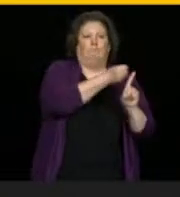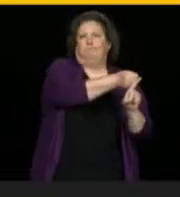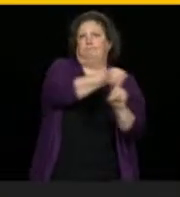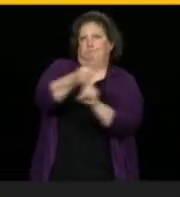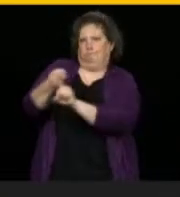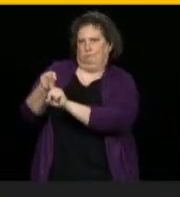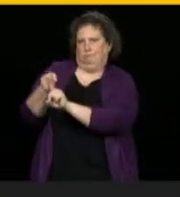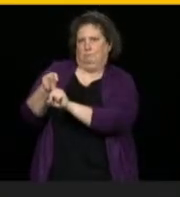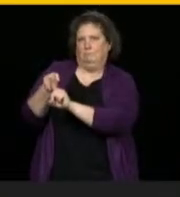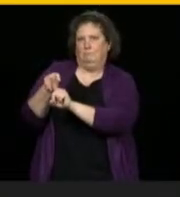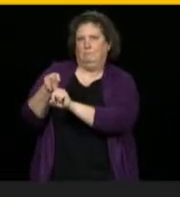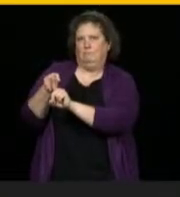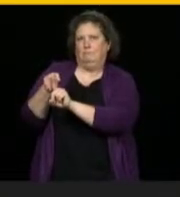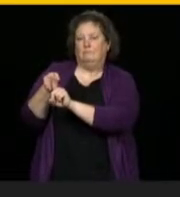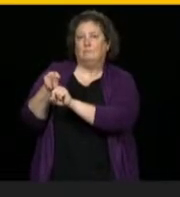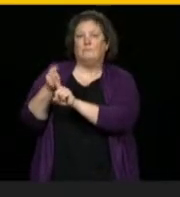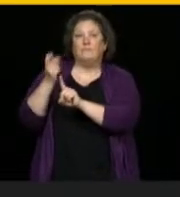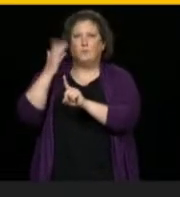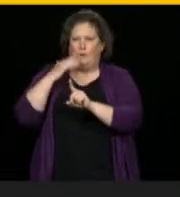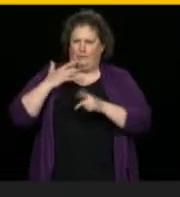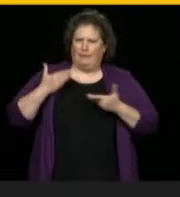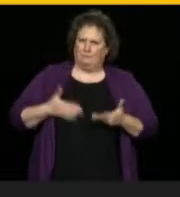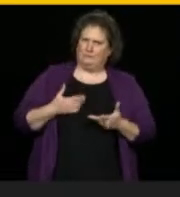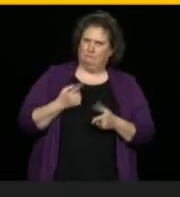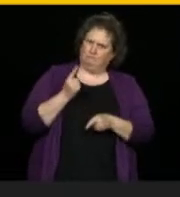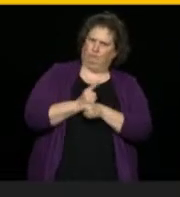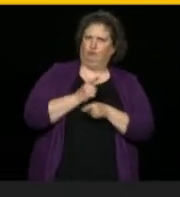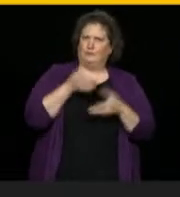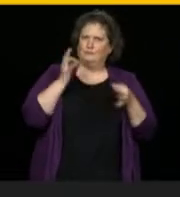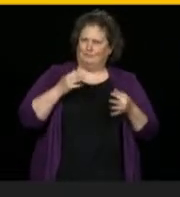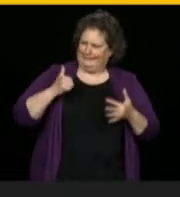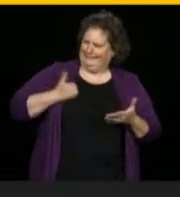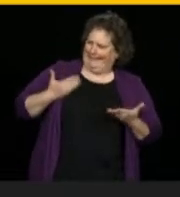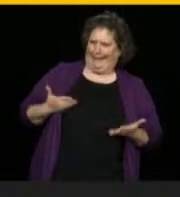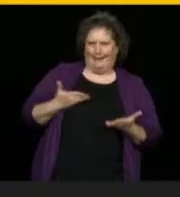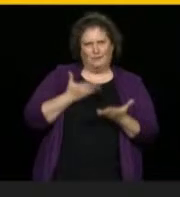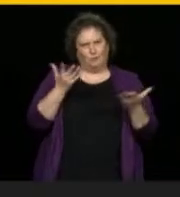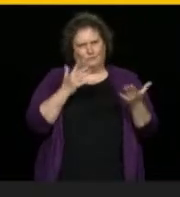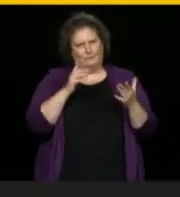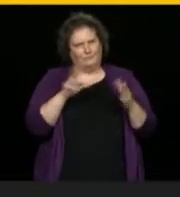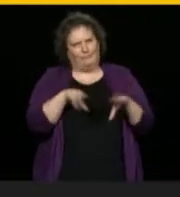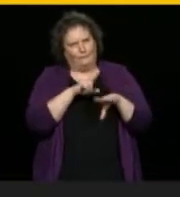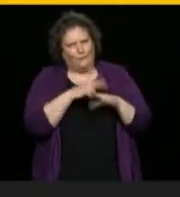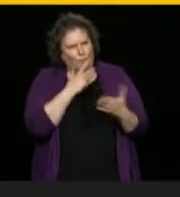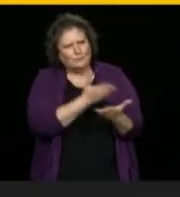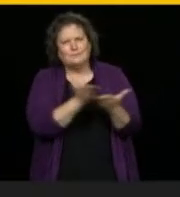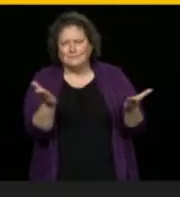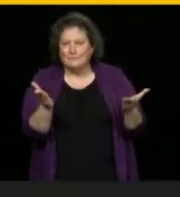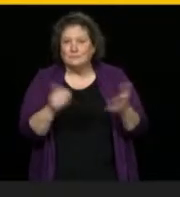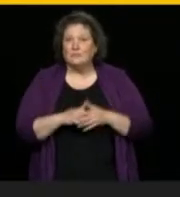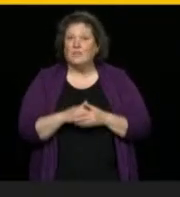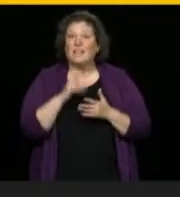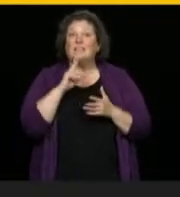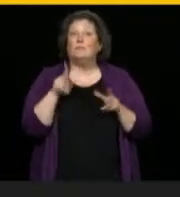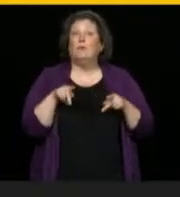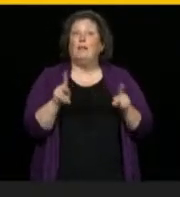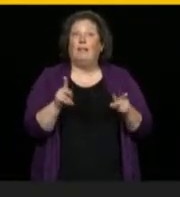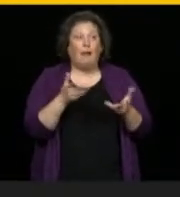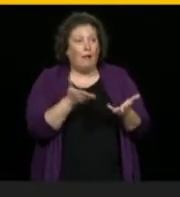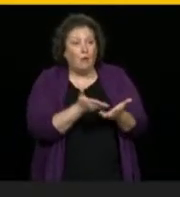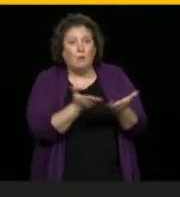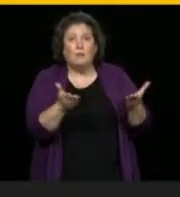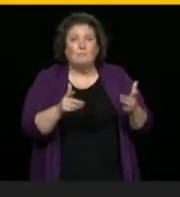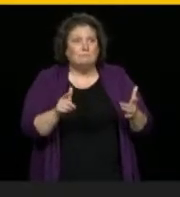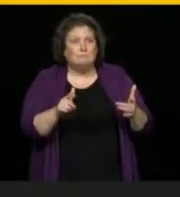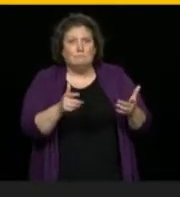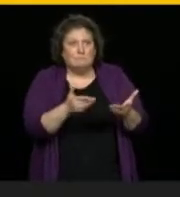as Canadians, but also because we know that allowing and encouraging and giving the ability of everyone to participate, of